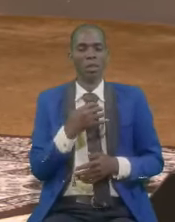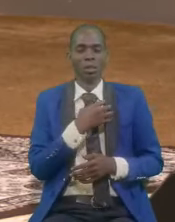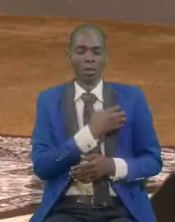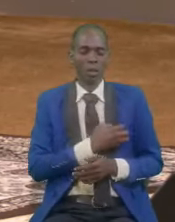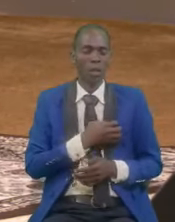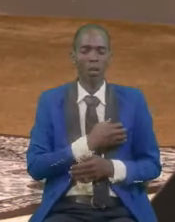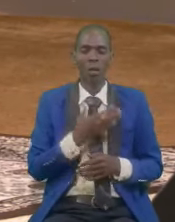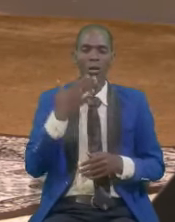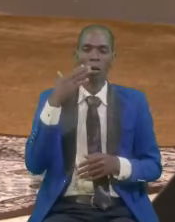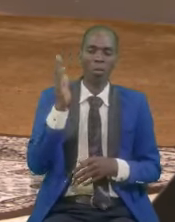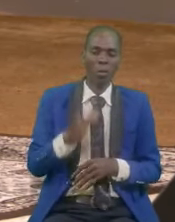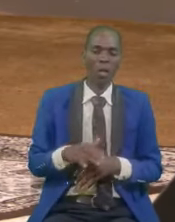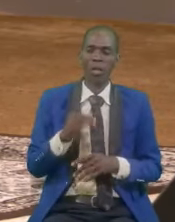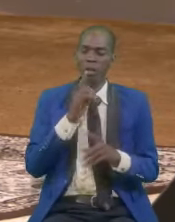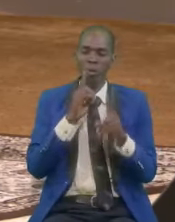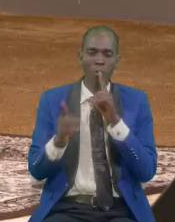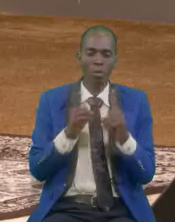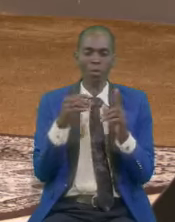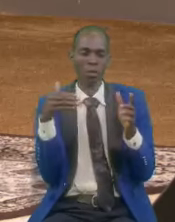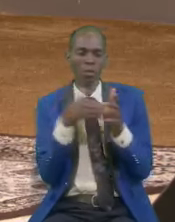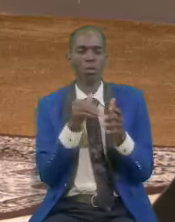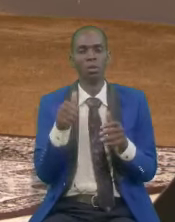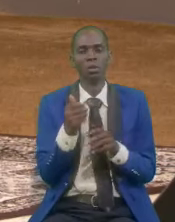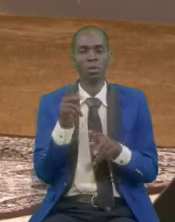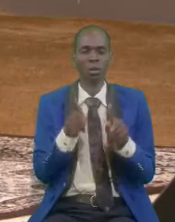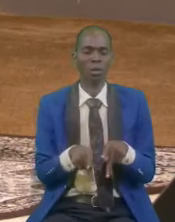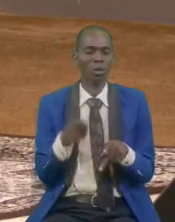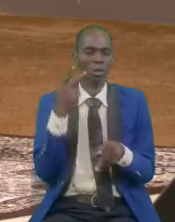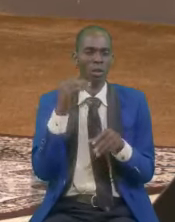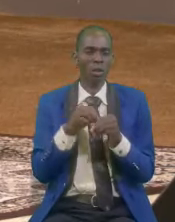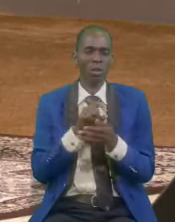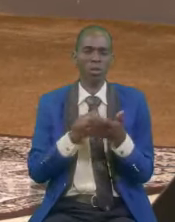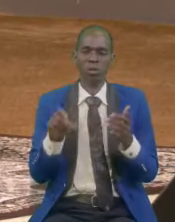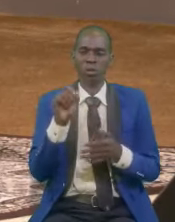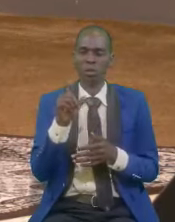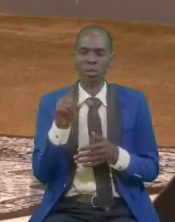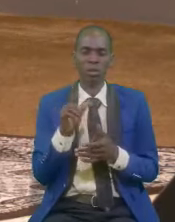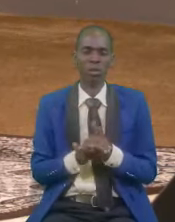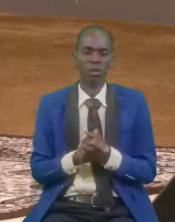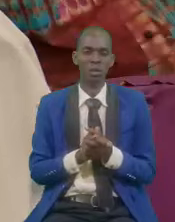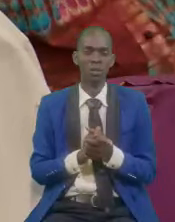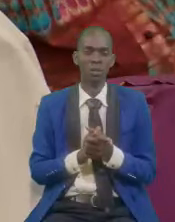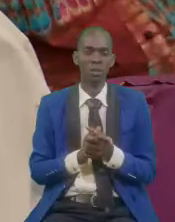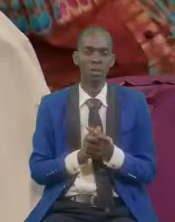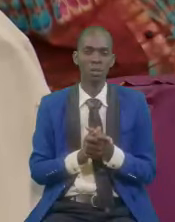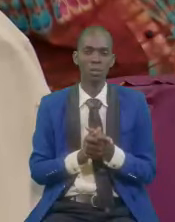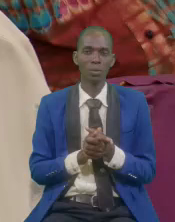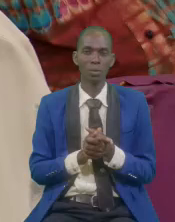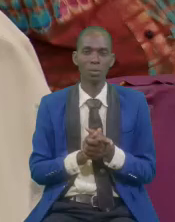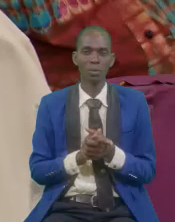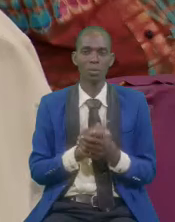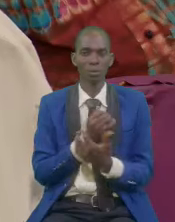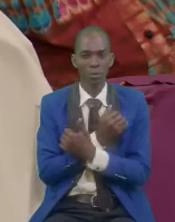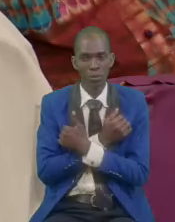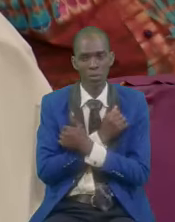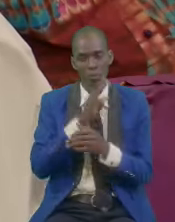evil speaking. Look at verse 11. In verse 11, dearly beloved, I beseech